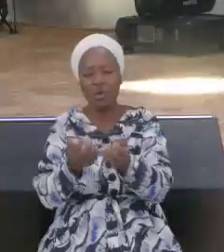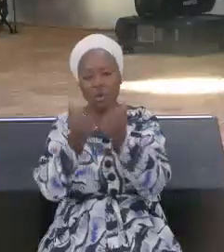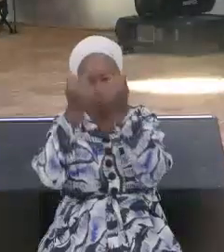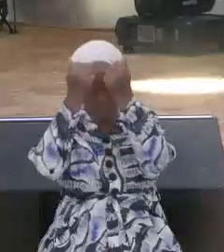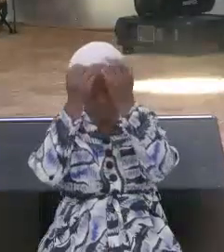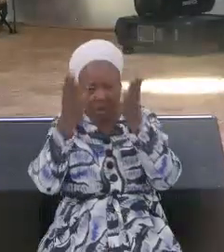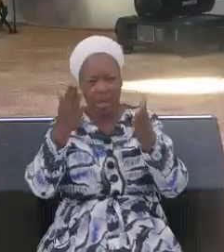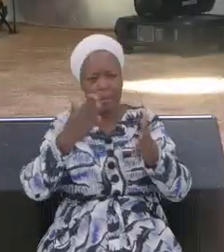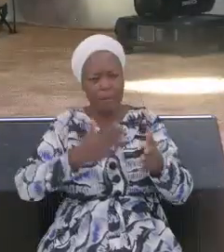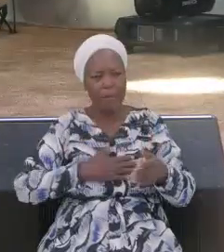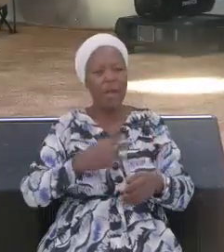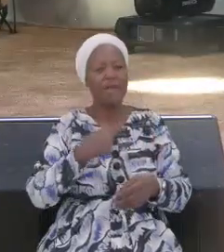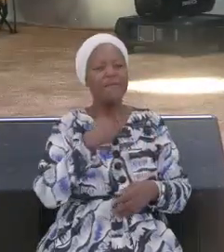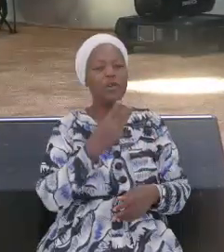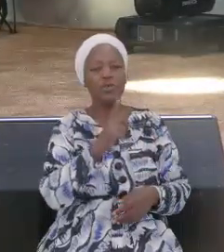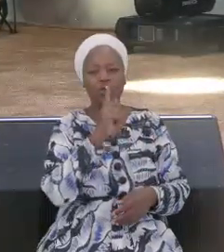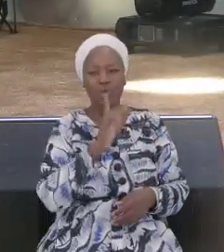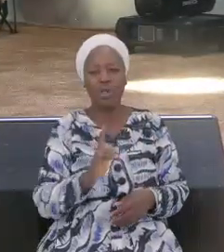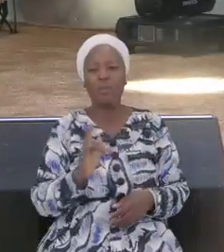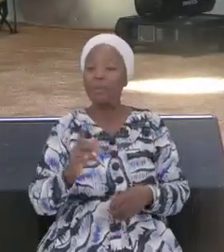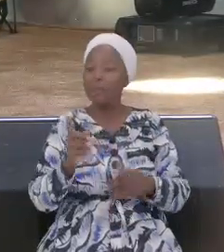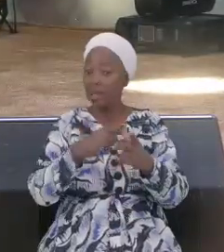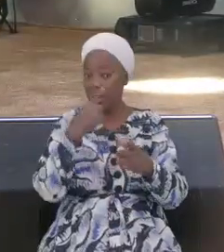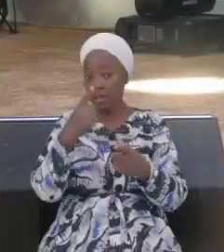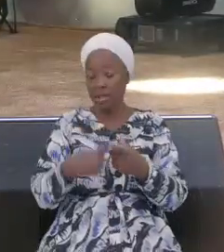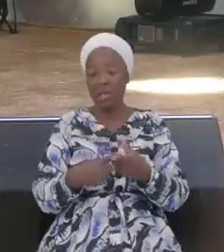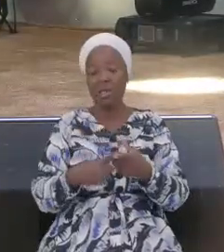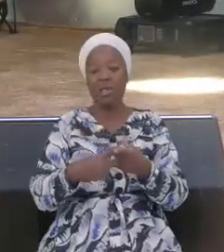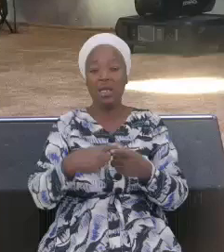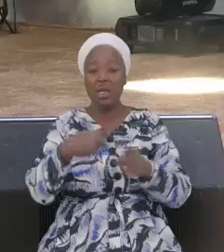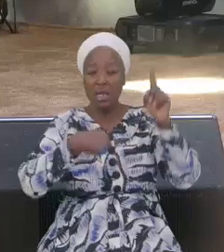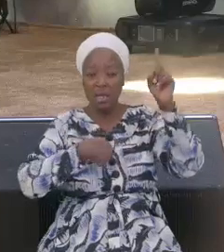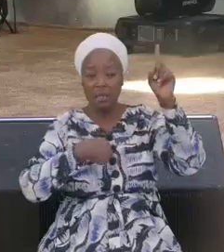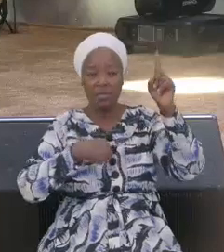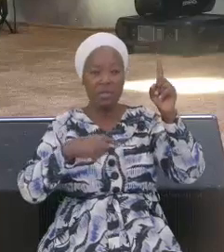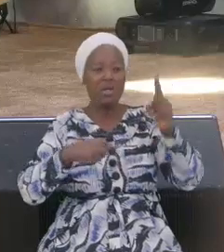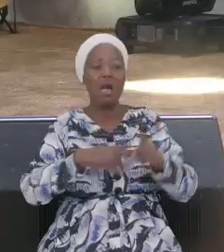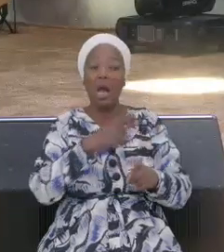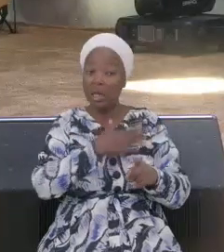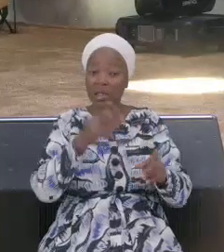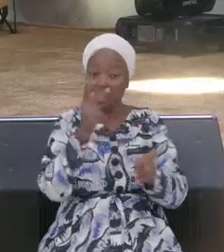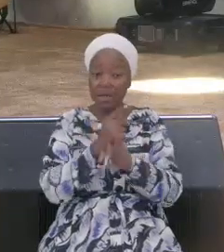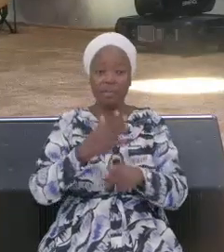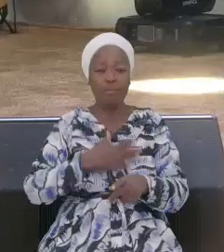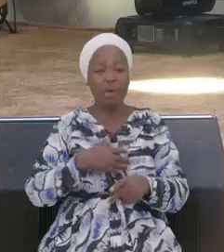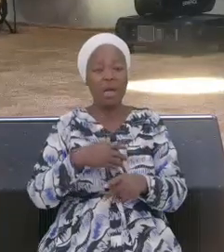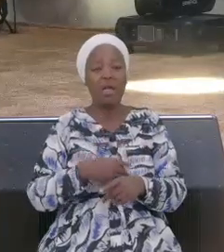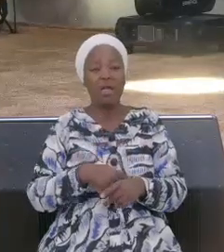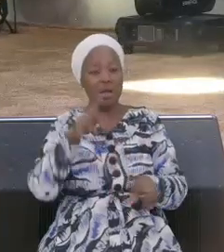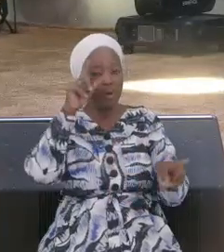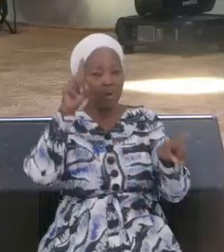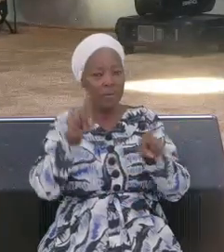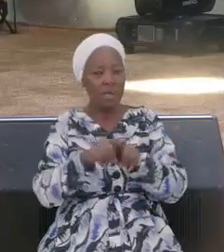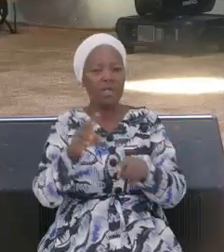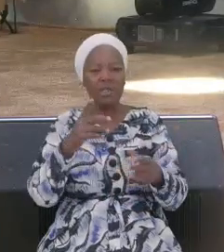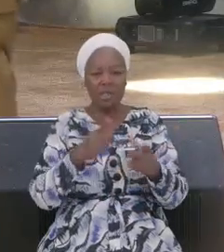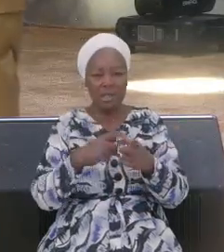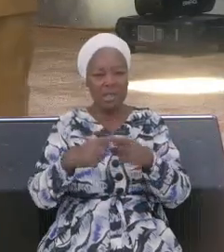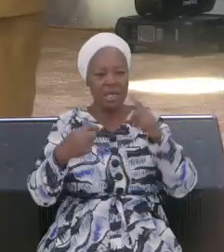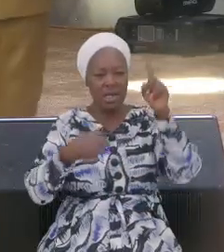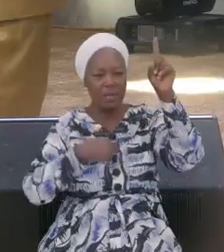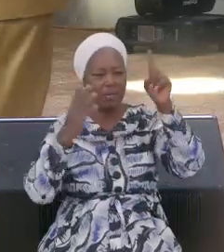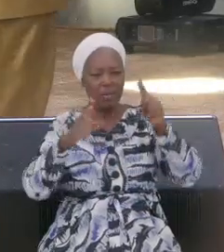my voice indeed, then I will keep and keep my covenant, then it shall be a